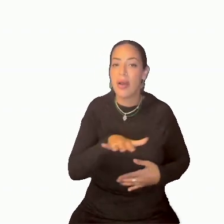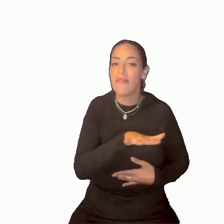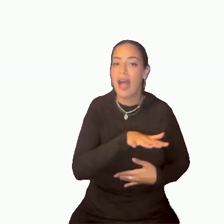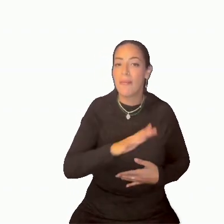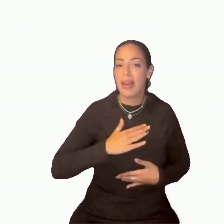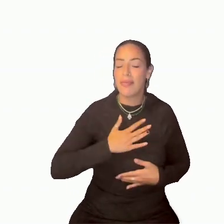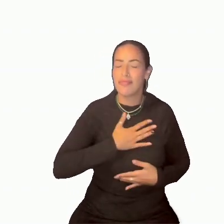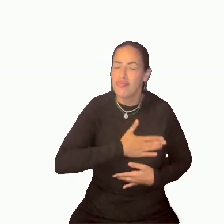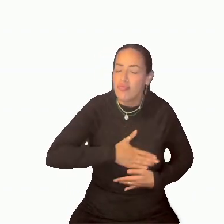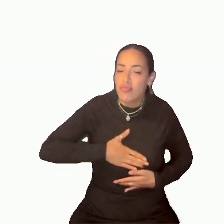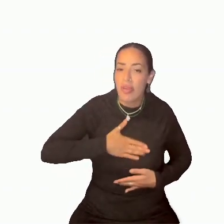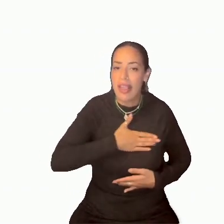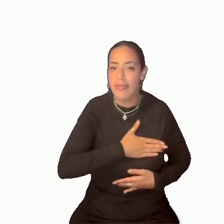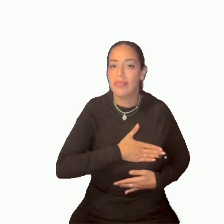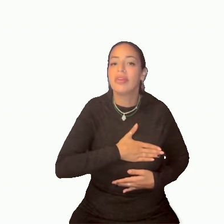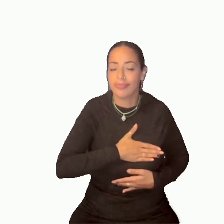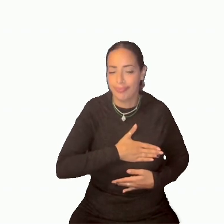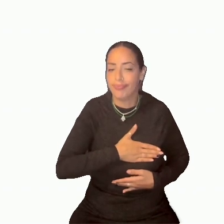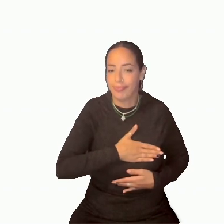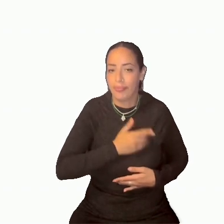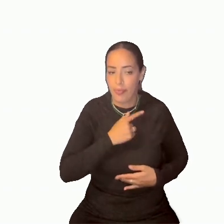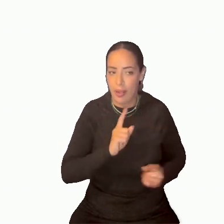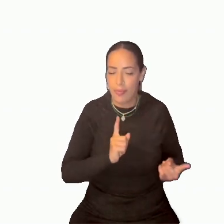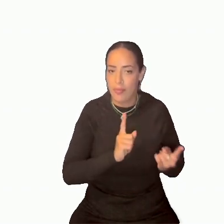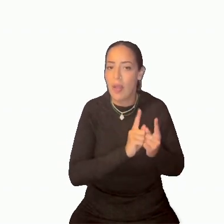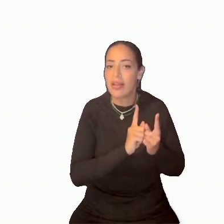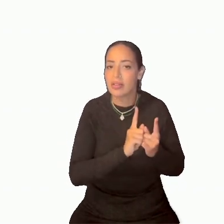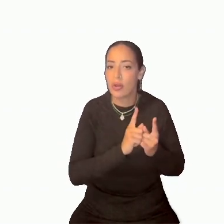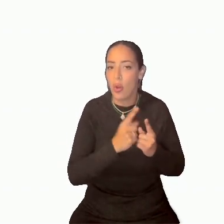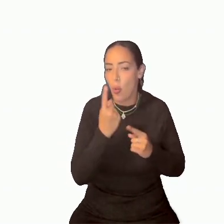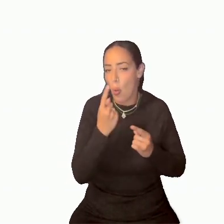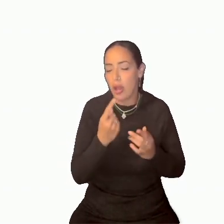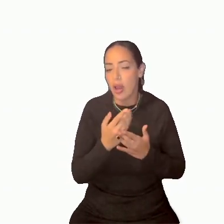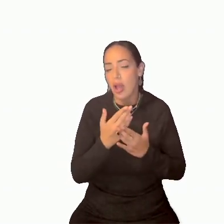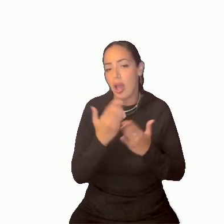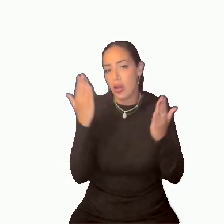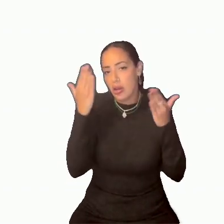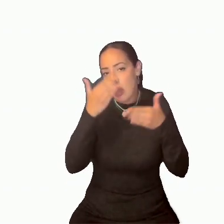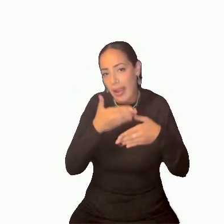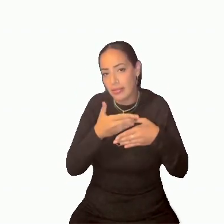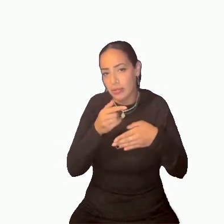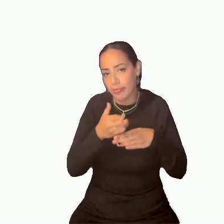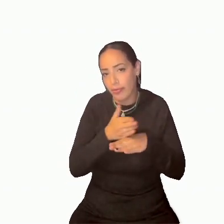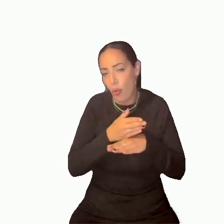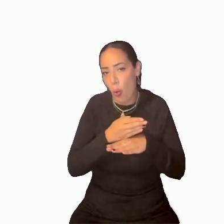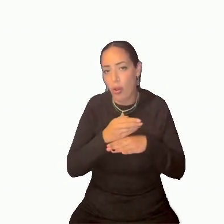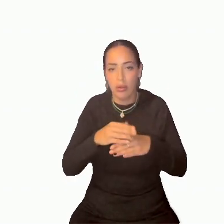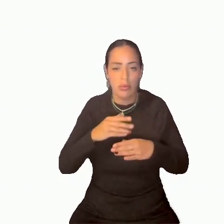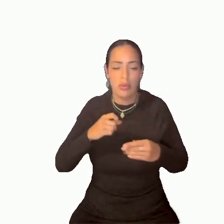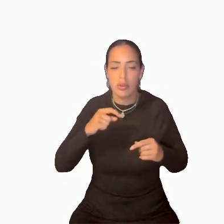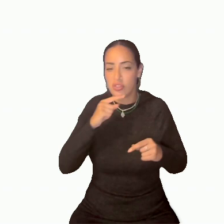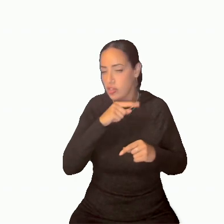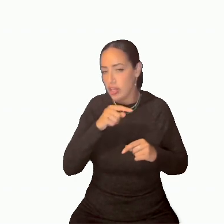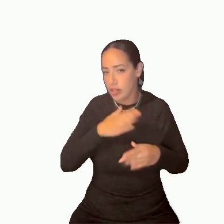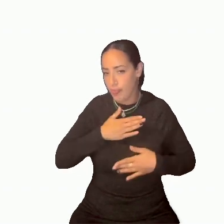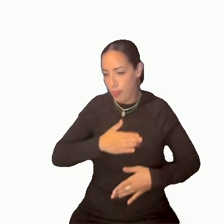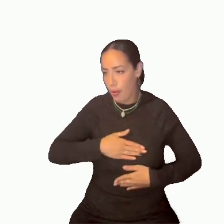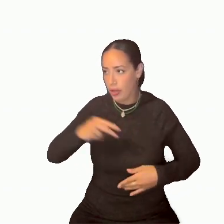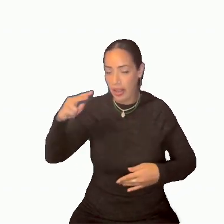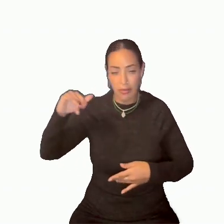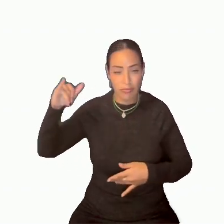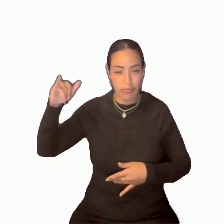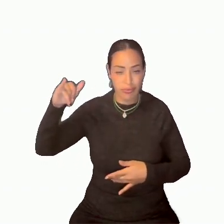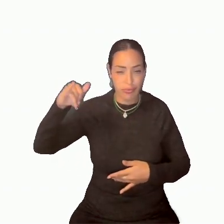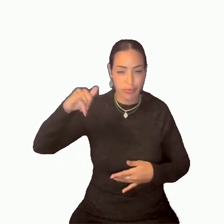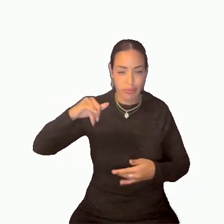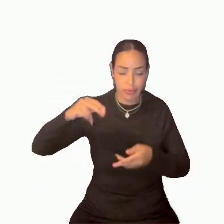met. It was a night before their son's repatriation, so only 48 hours after they'd been notified of his death, and I was